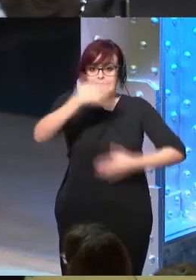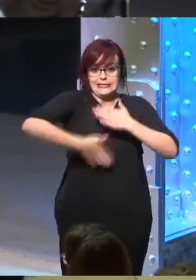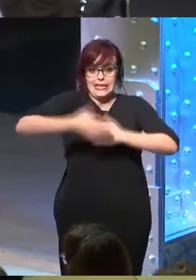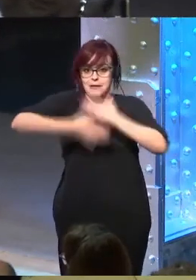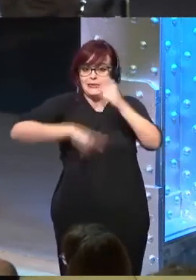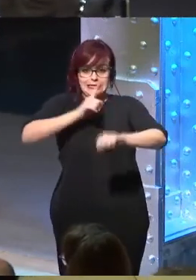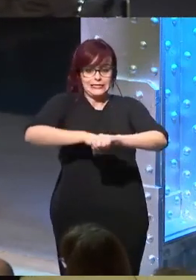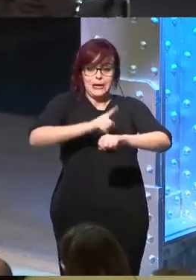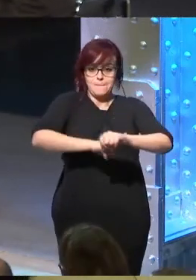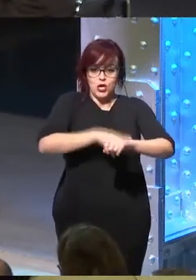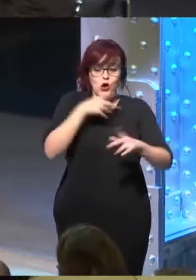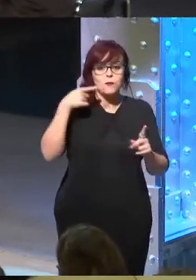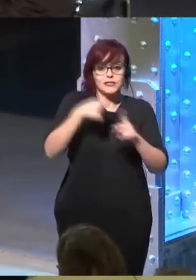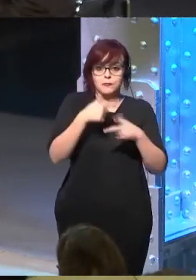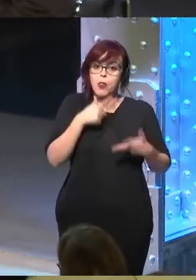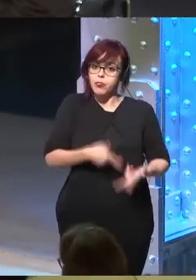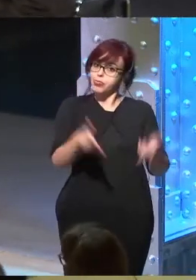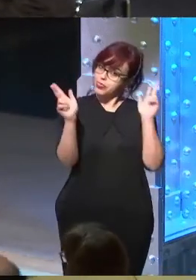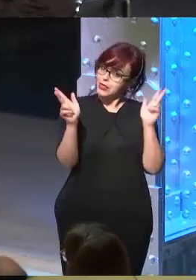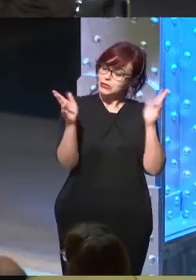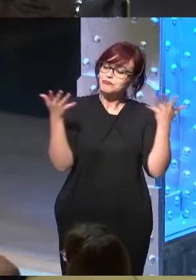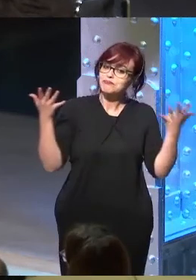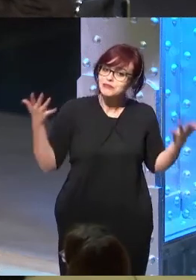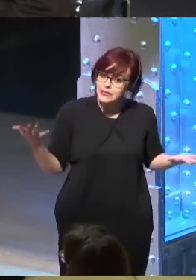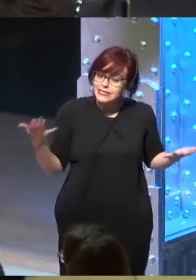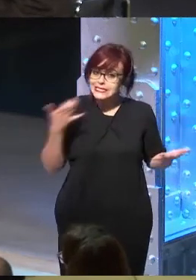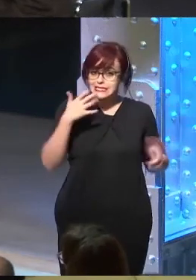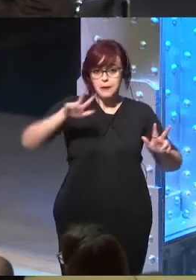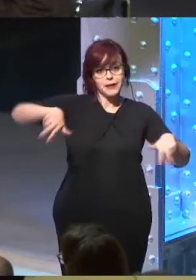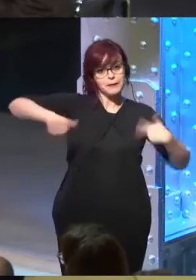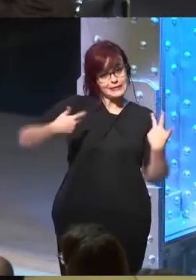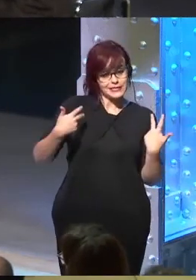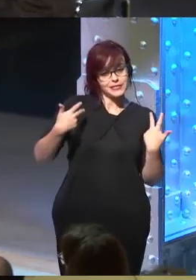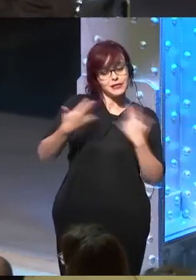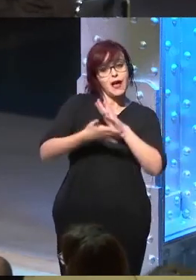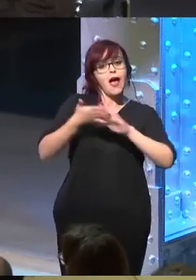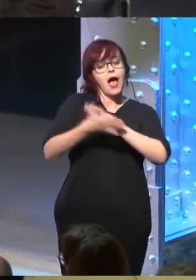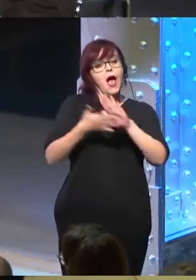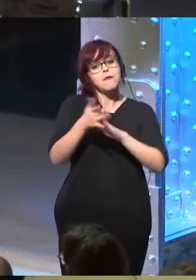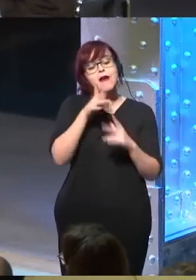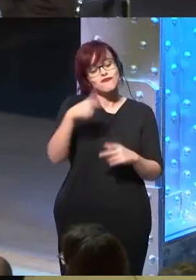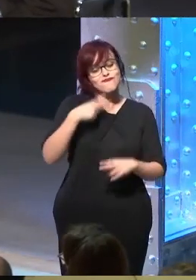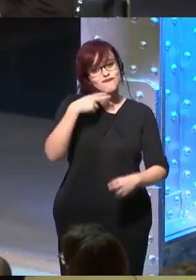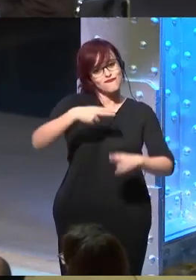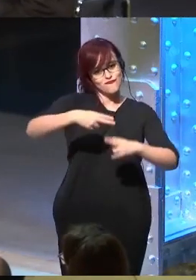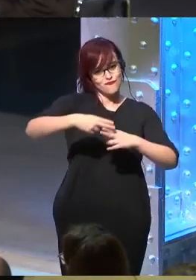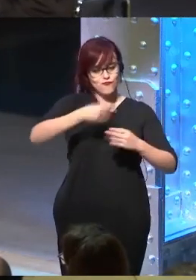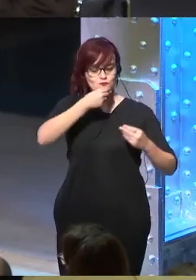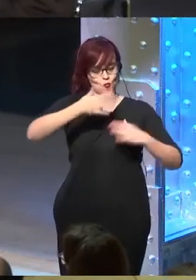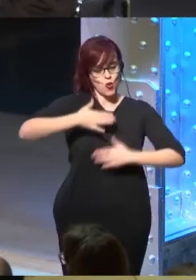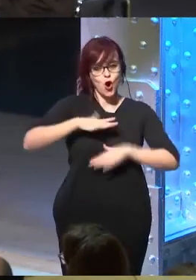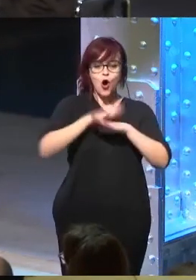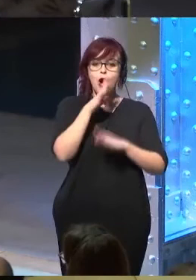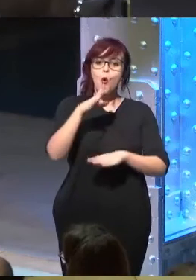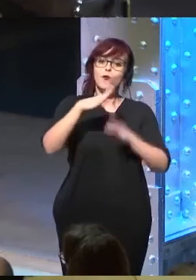Okay, so we've reached the limit of the time that we have allocated to us. If I am allowed